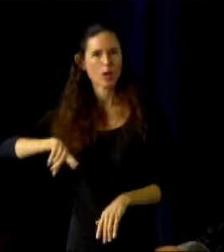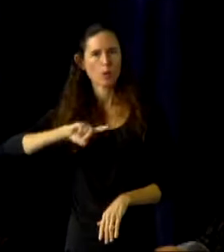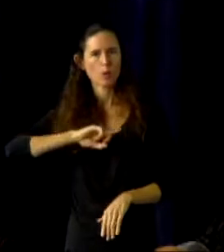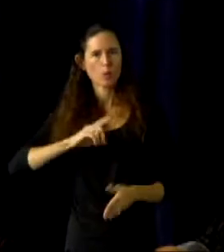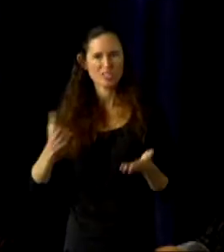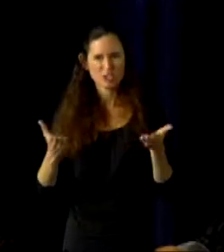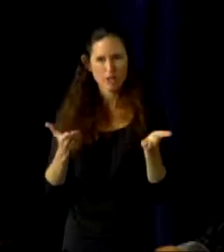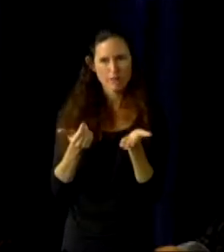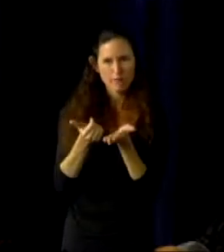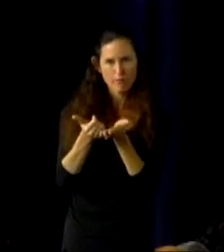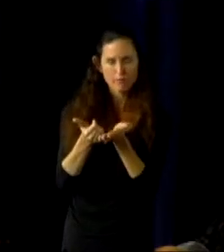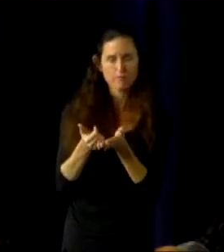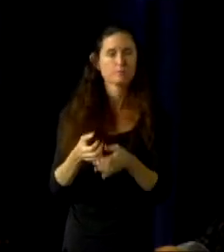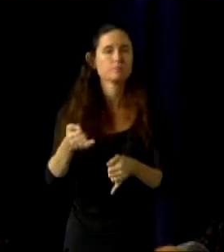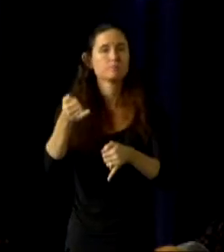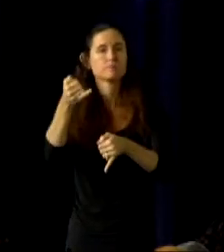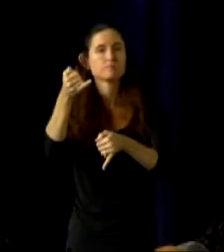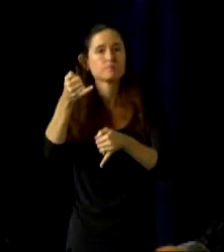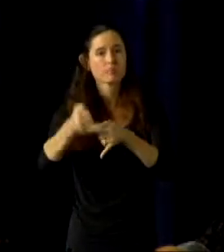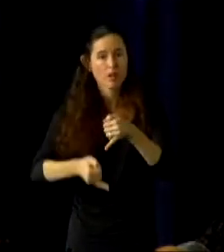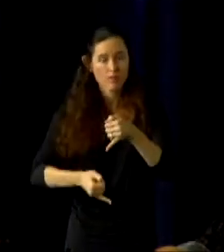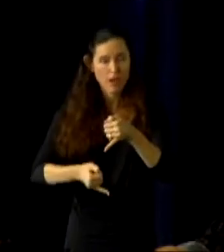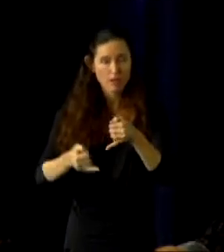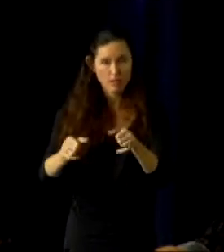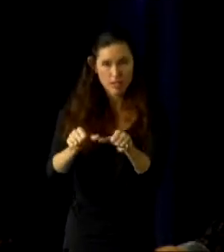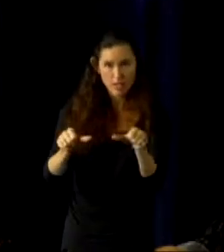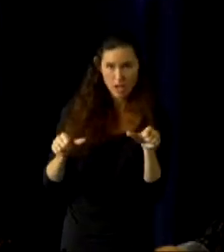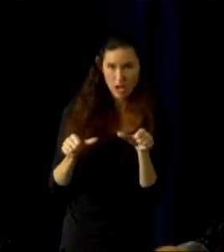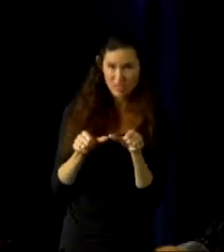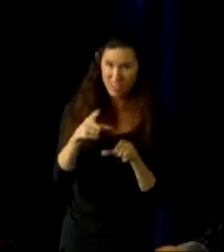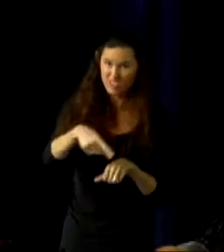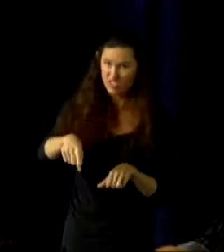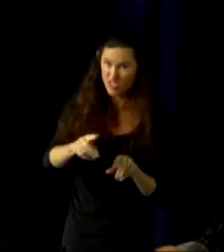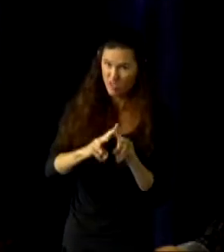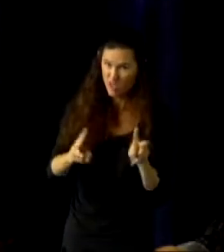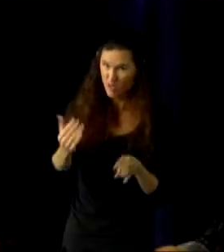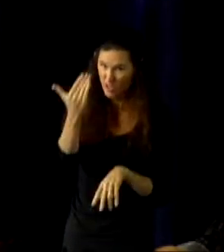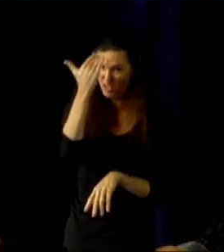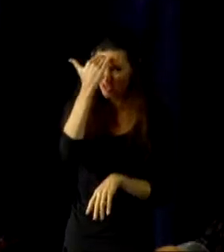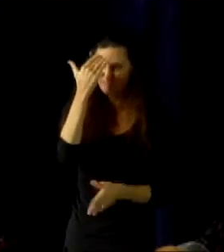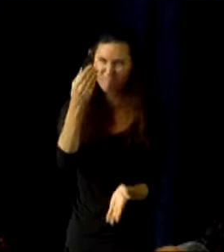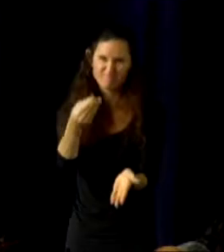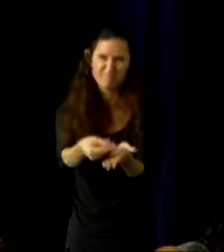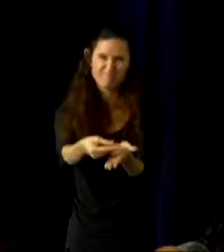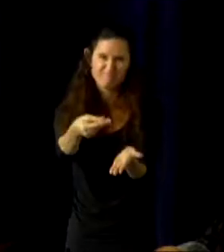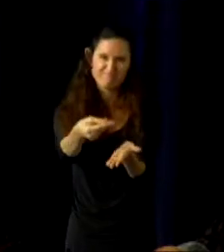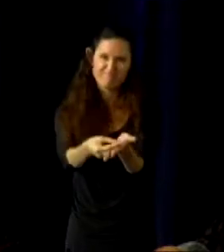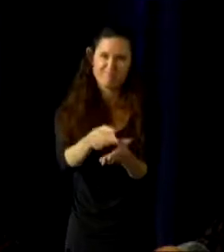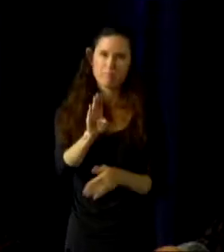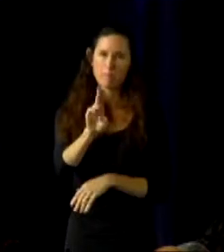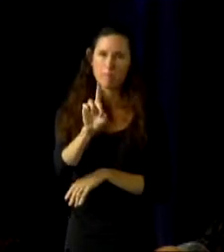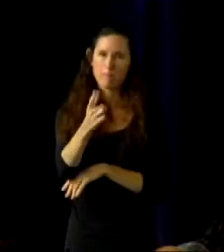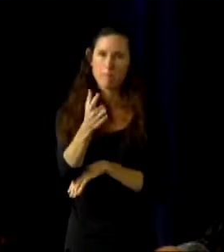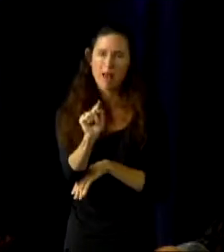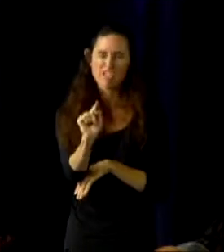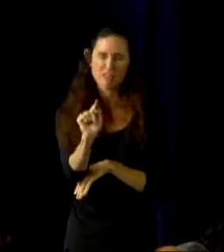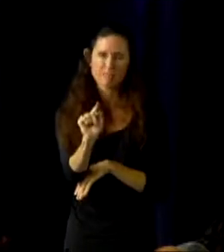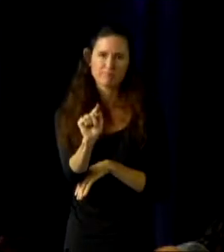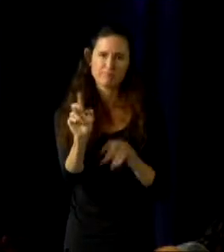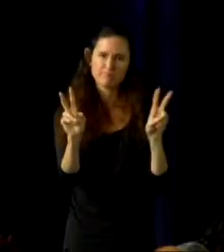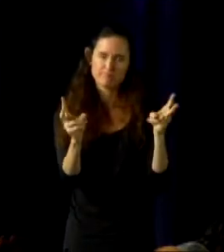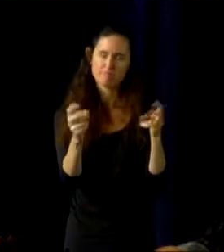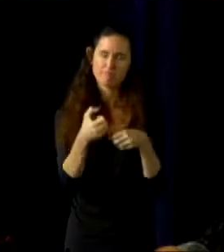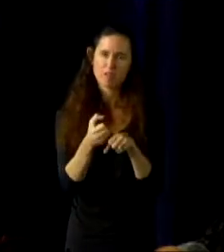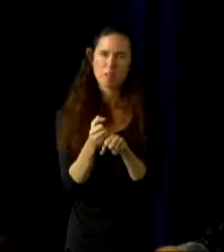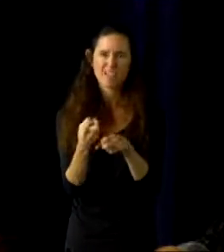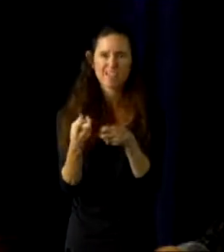And one of the final areas that we had to address this summer, and you all are very aware of this, and that is the budget. I commend the board for making the tough decisions